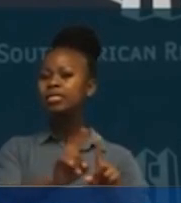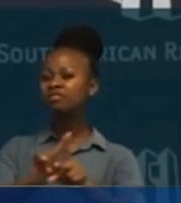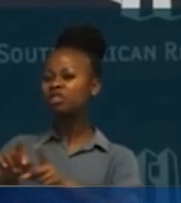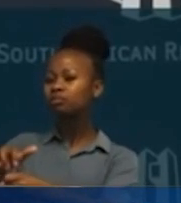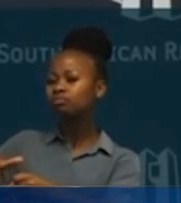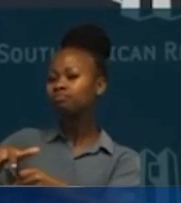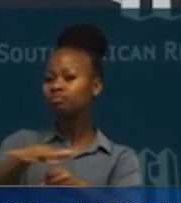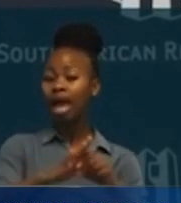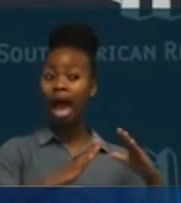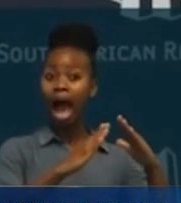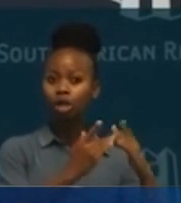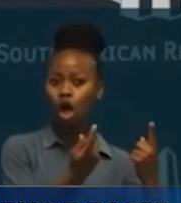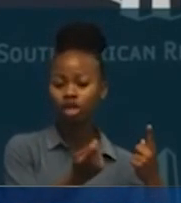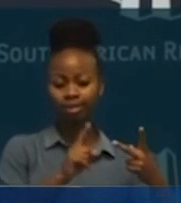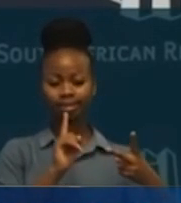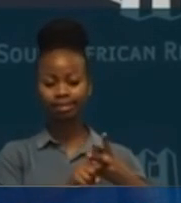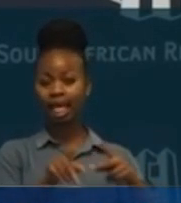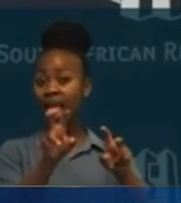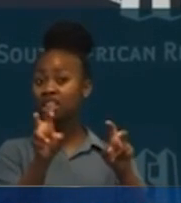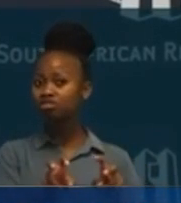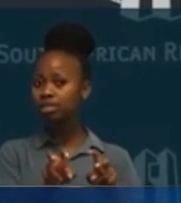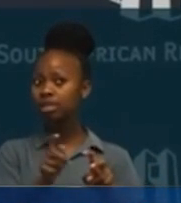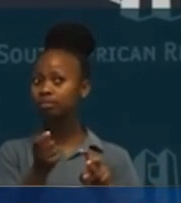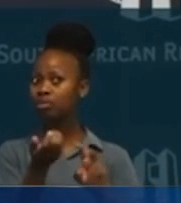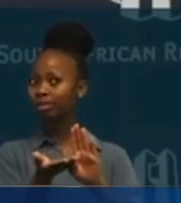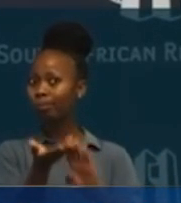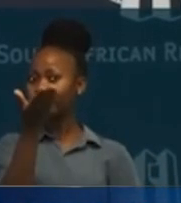higher housing costs, larger electricity price